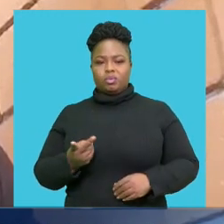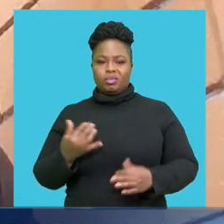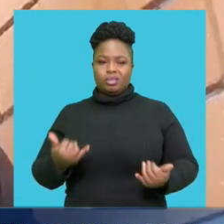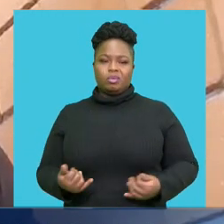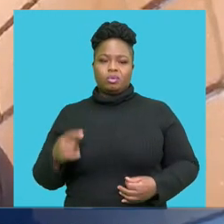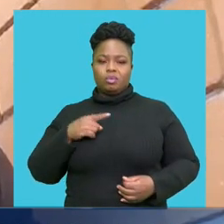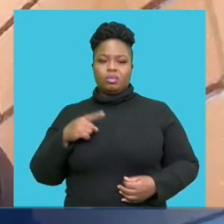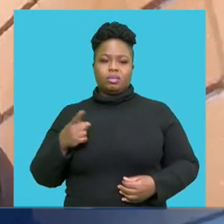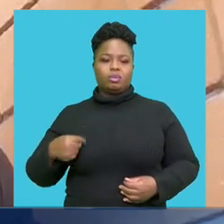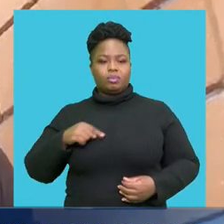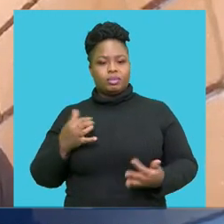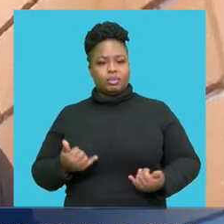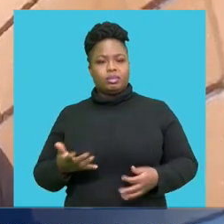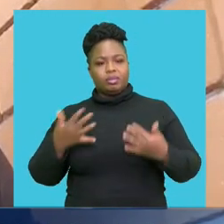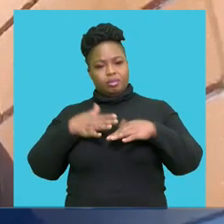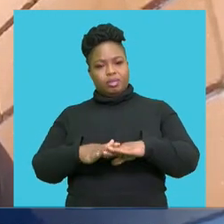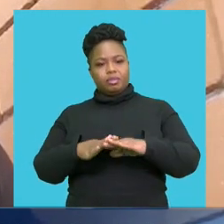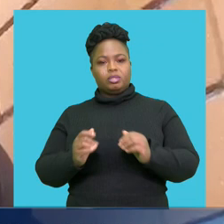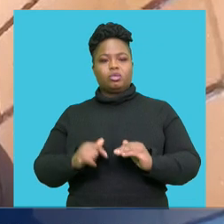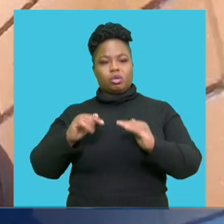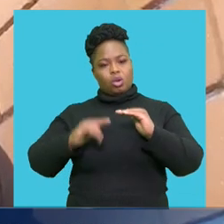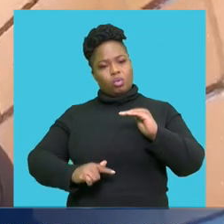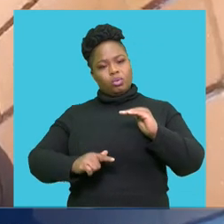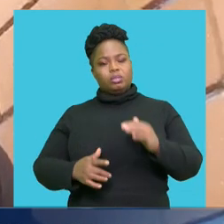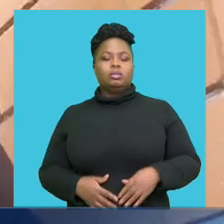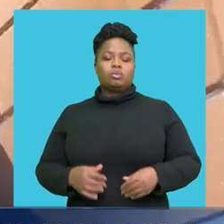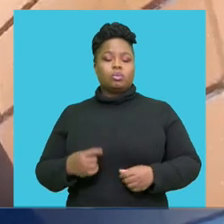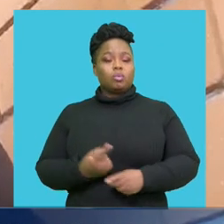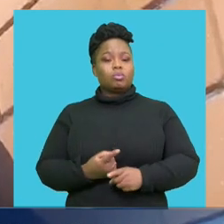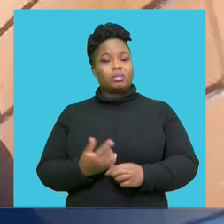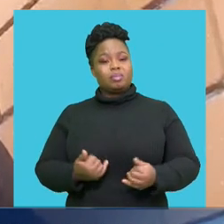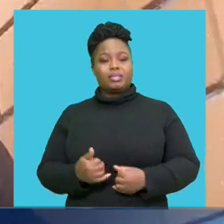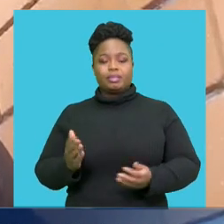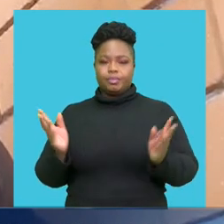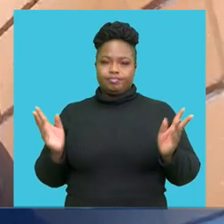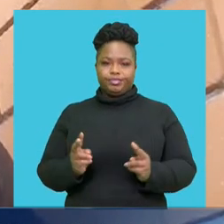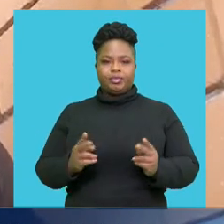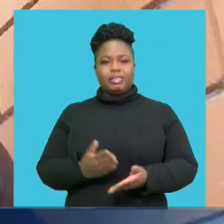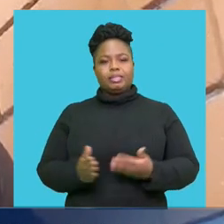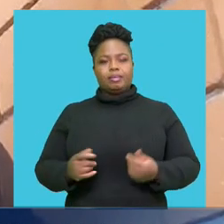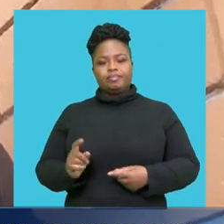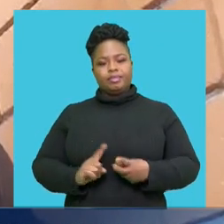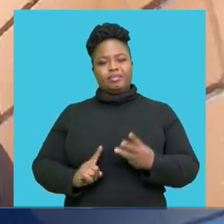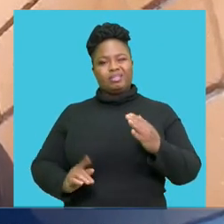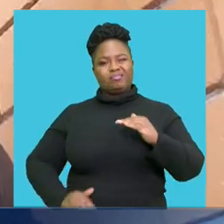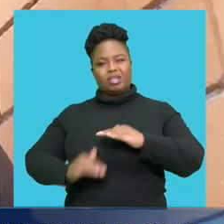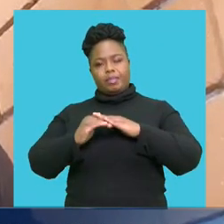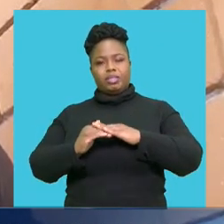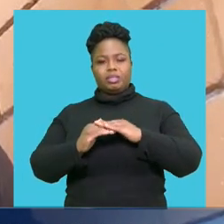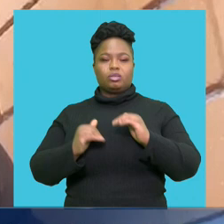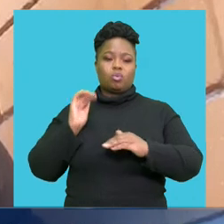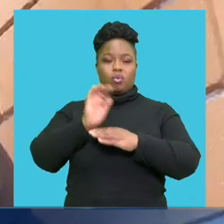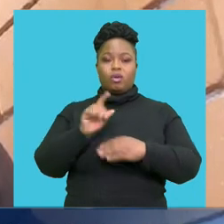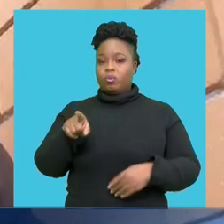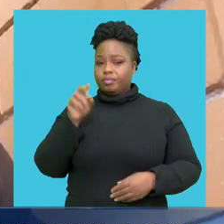a result, we are implementing load reduction to areas where the load exceeds the designated maximum capacity demand. You'll